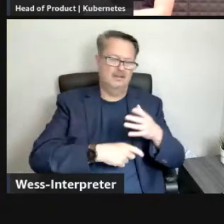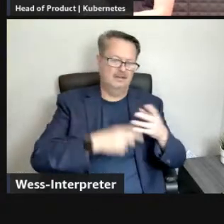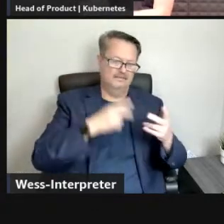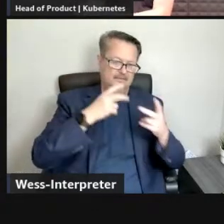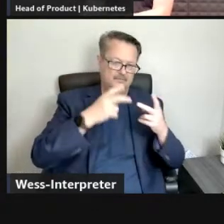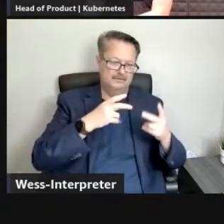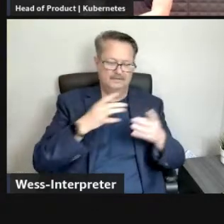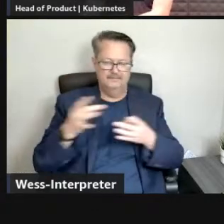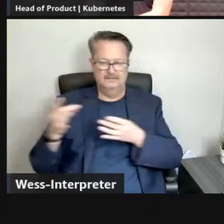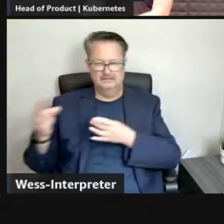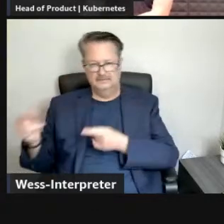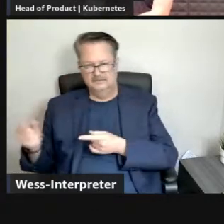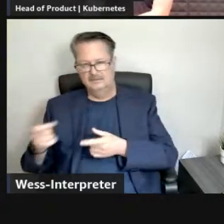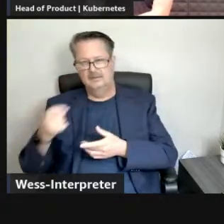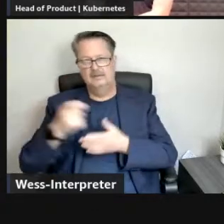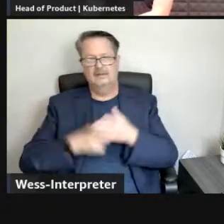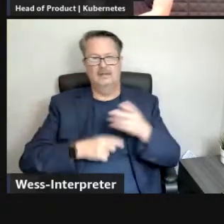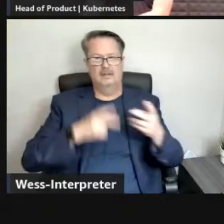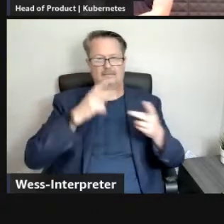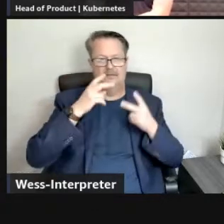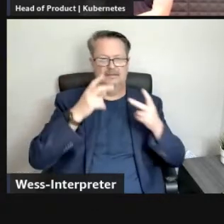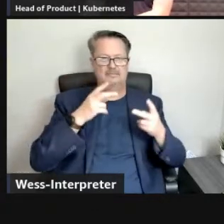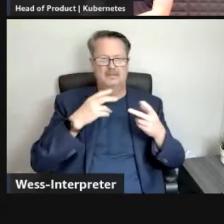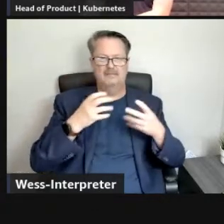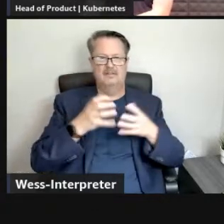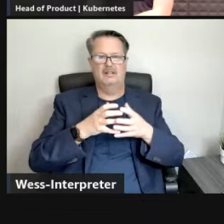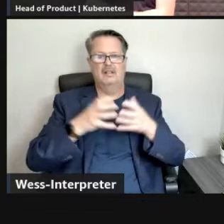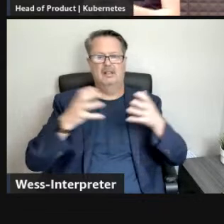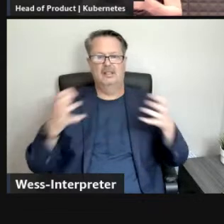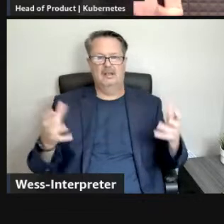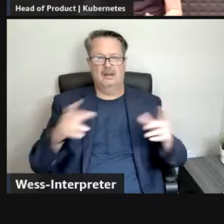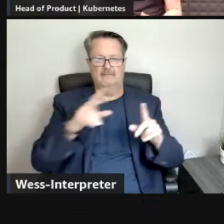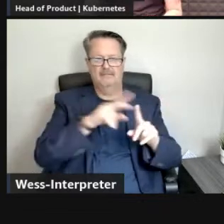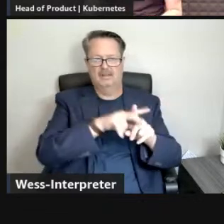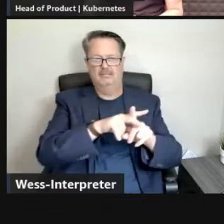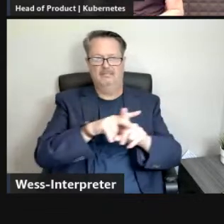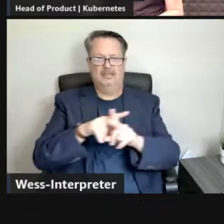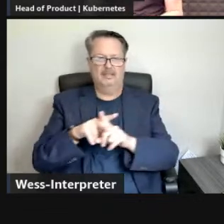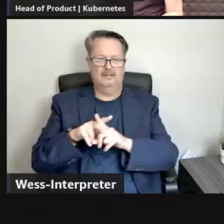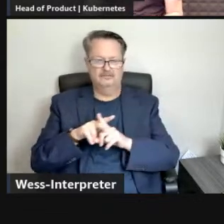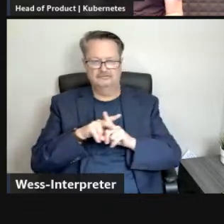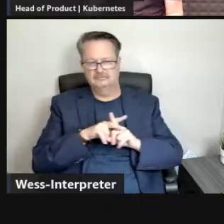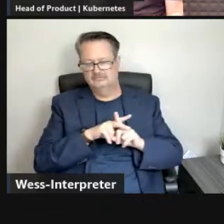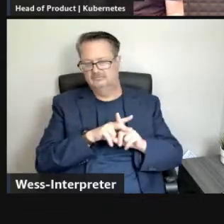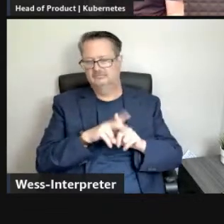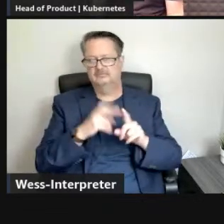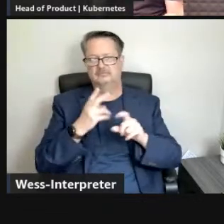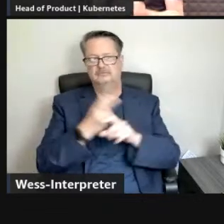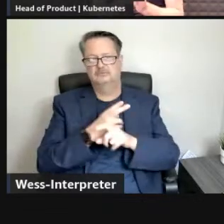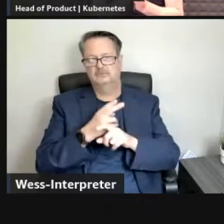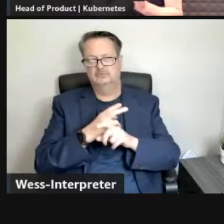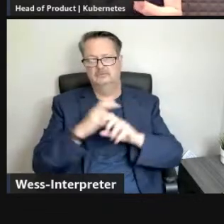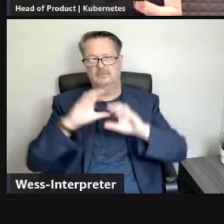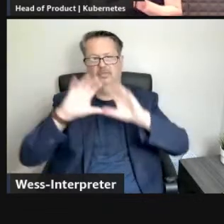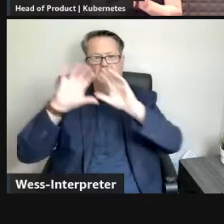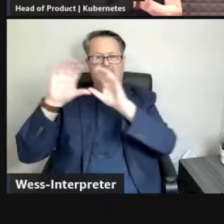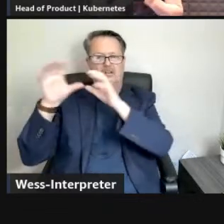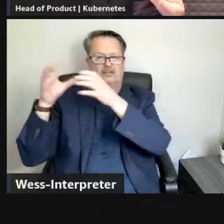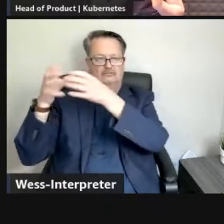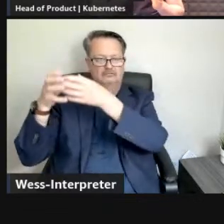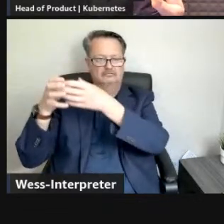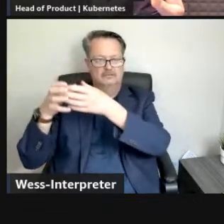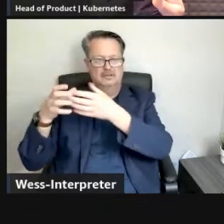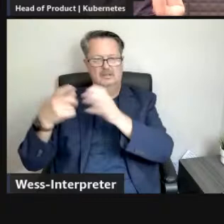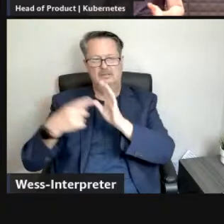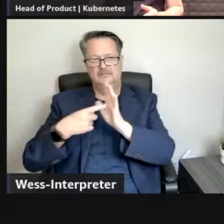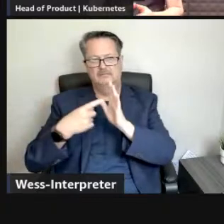running a Kubernetes cluster, there's a lot of applications. There can be a lot of applications using the cluster. Sometimes people